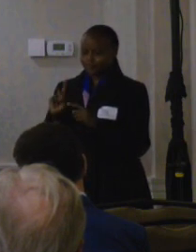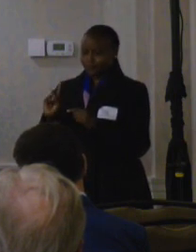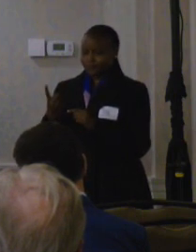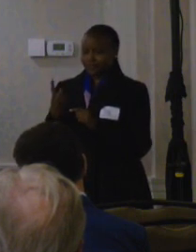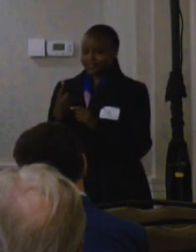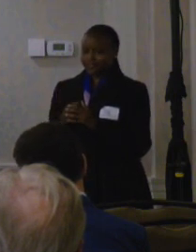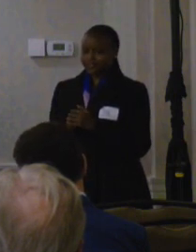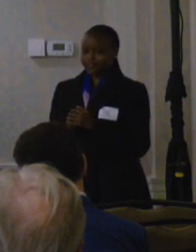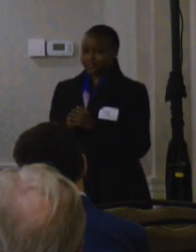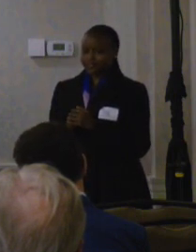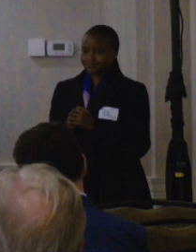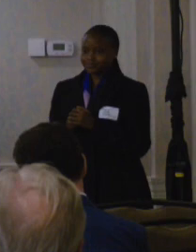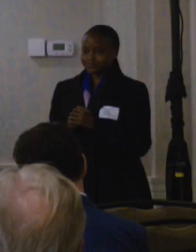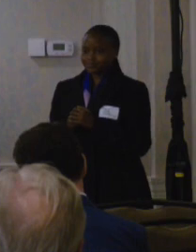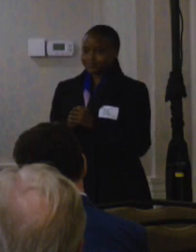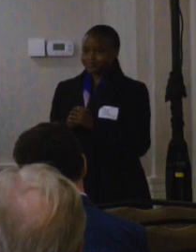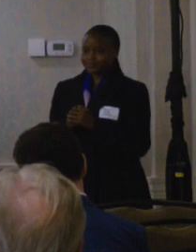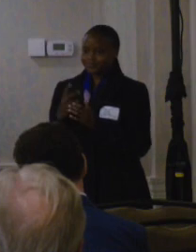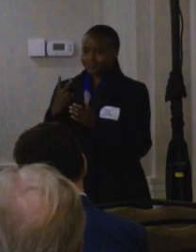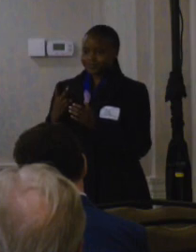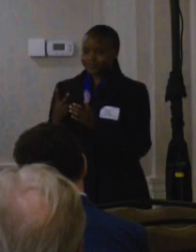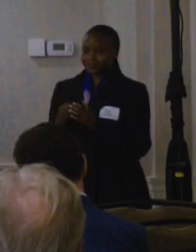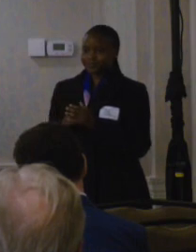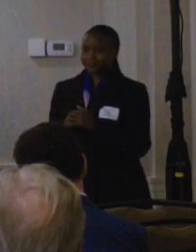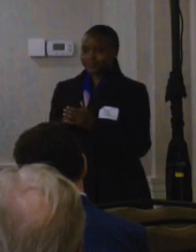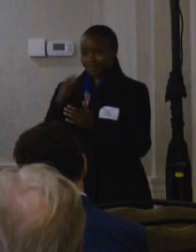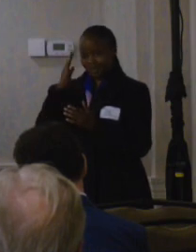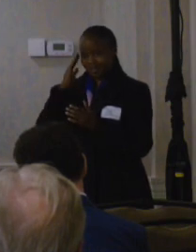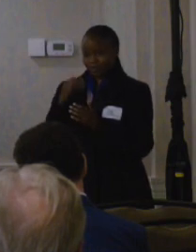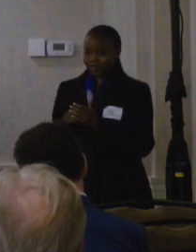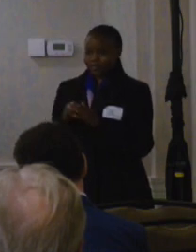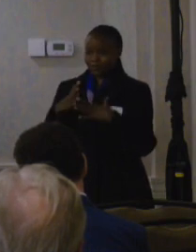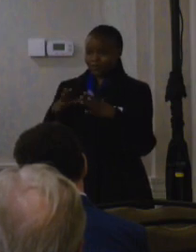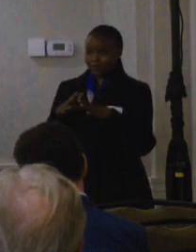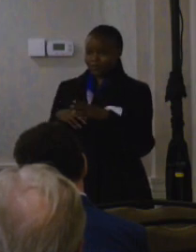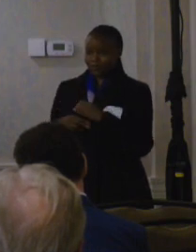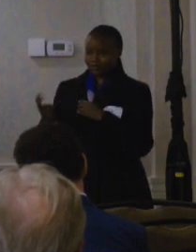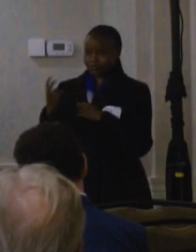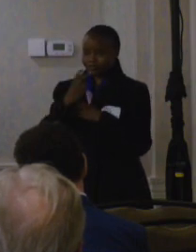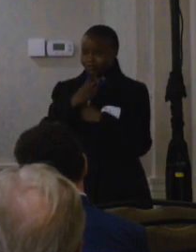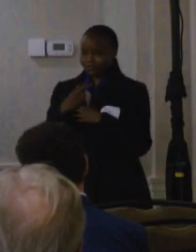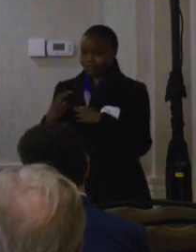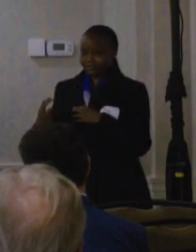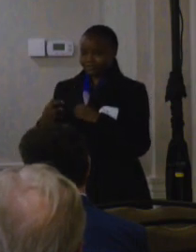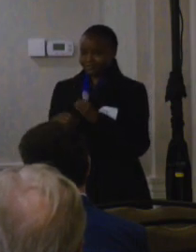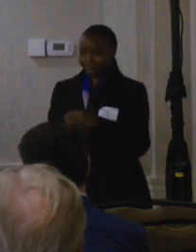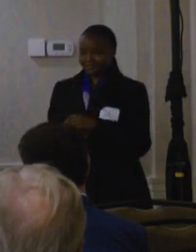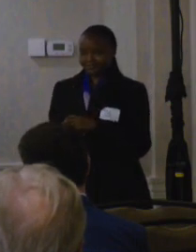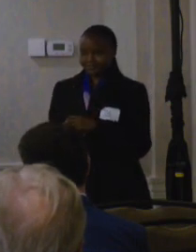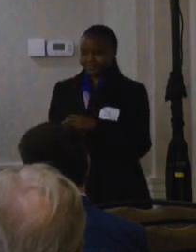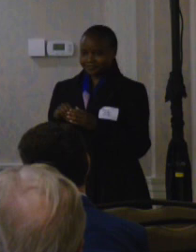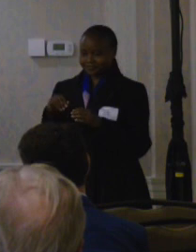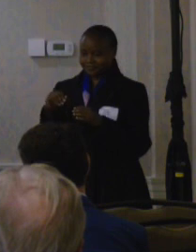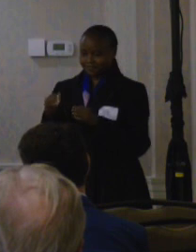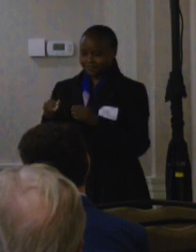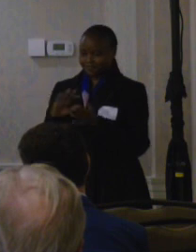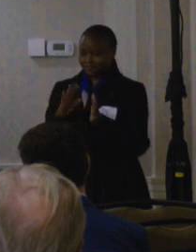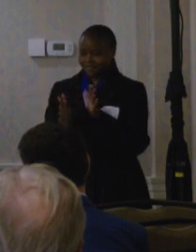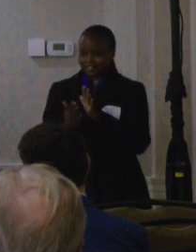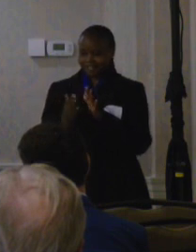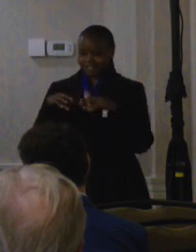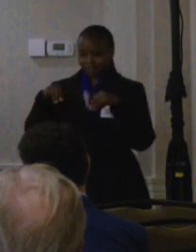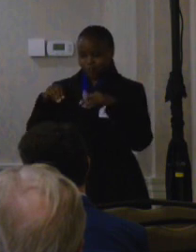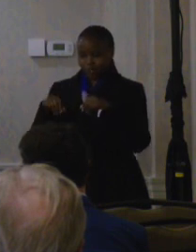First, Teach Observation tool was created. It helps to measure and track teaching quality, time